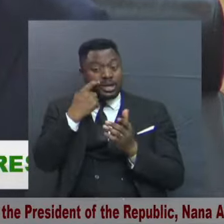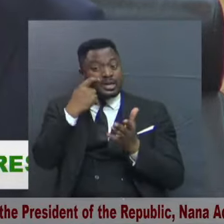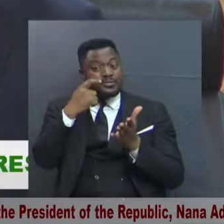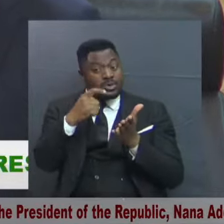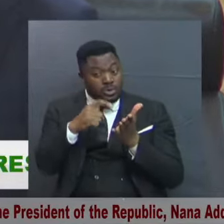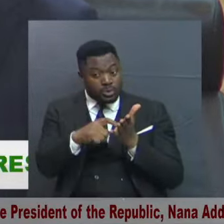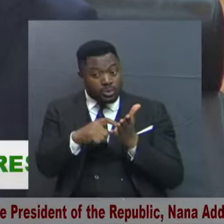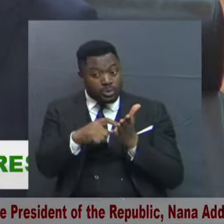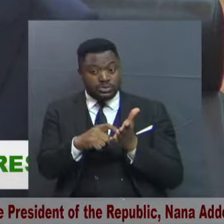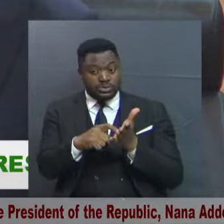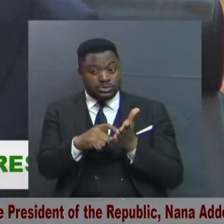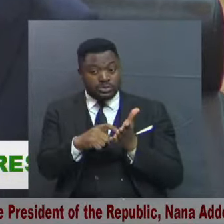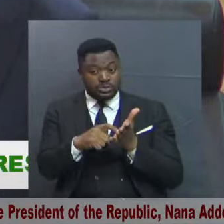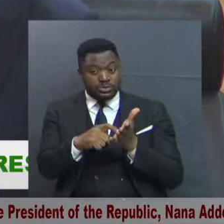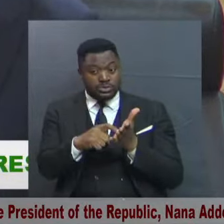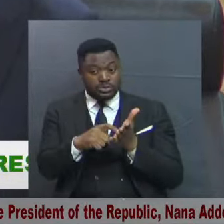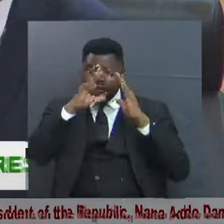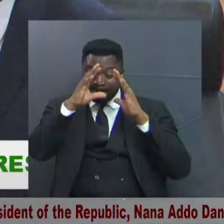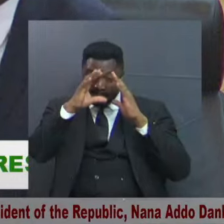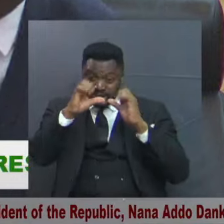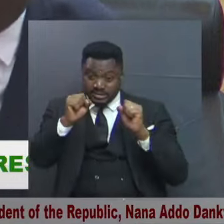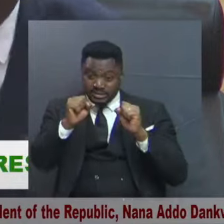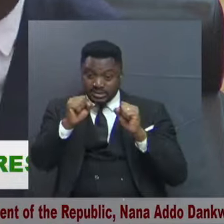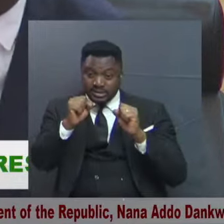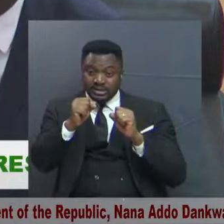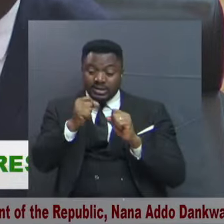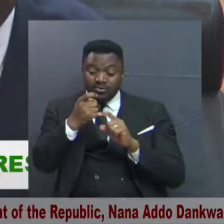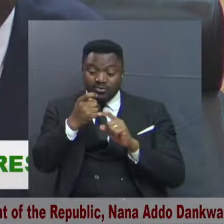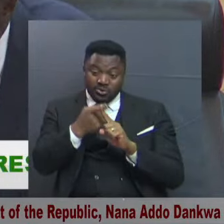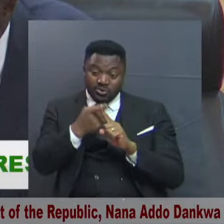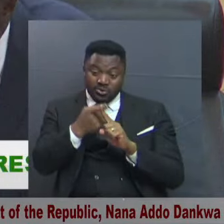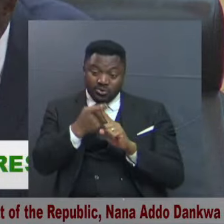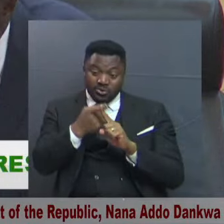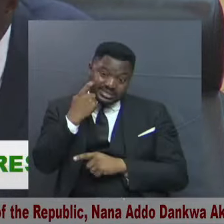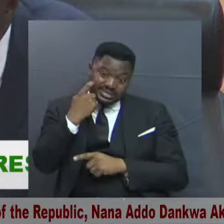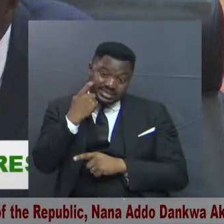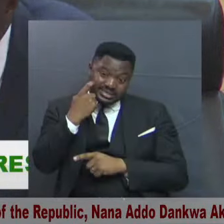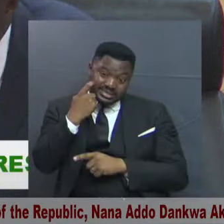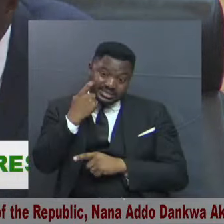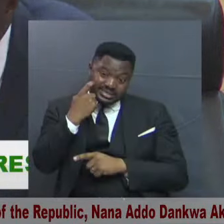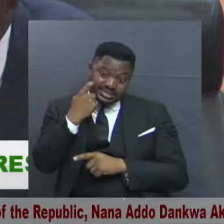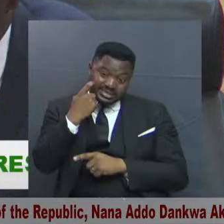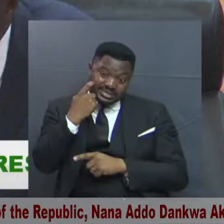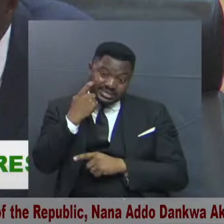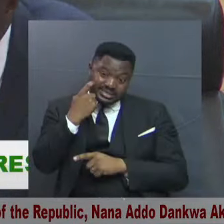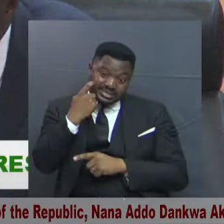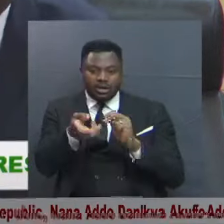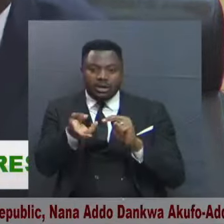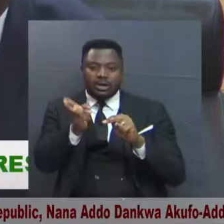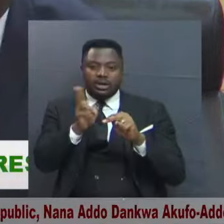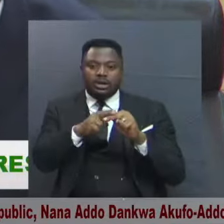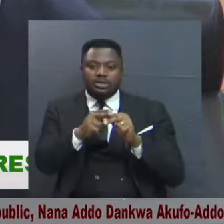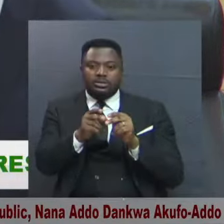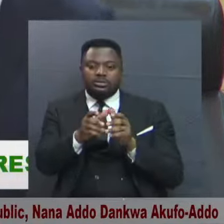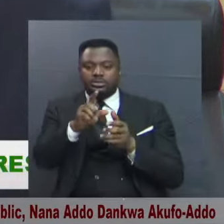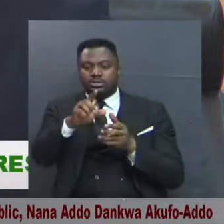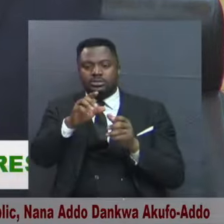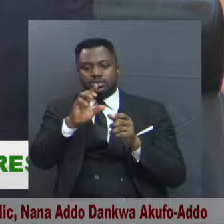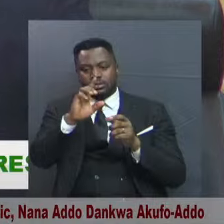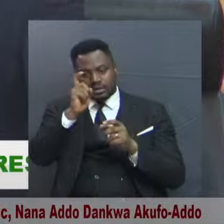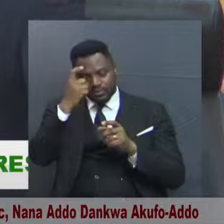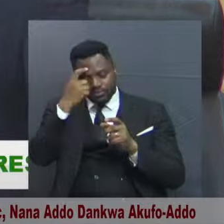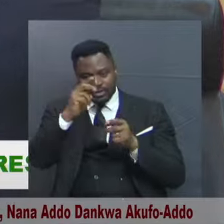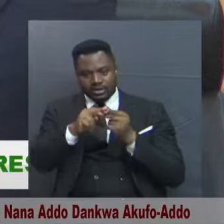noticed that our president following the recent ministerial R shle has increased the size of his